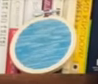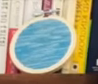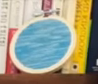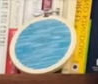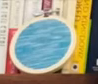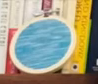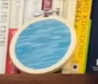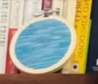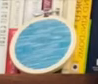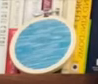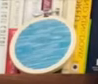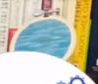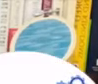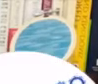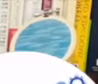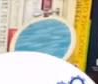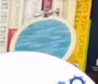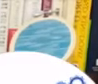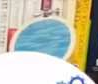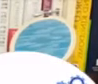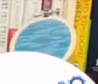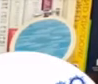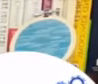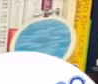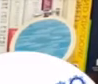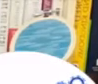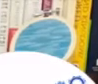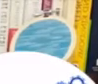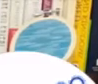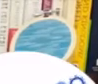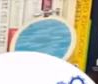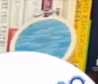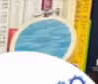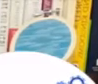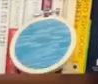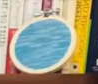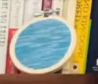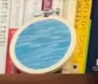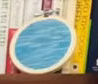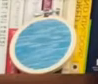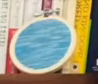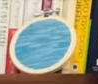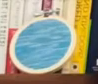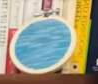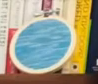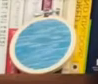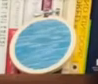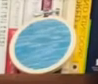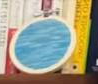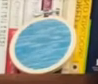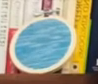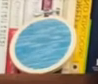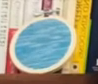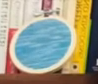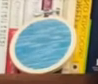already, we encourage you to get together with a squad, a group of friends, or just one friend. Hook up with somebody and say, hey, I'm watching this thing, I'm